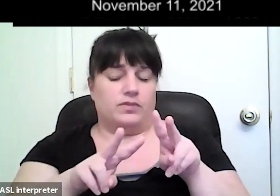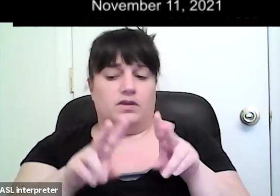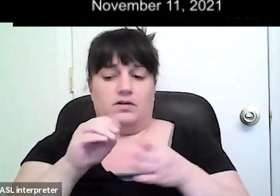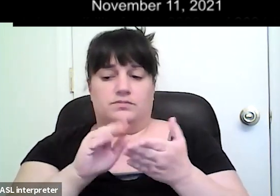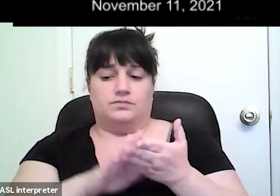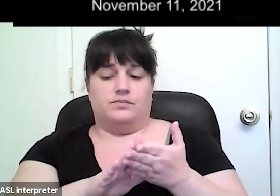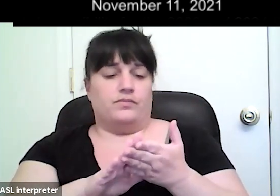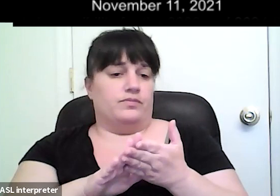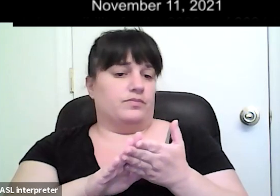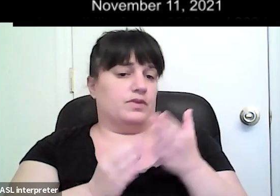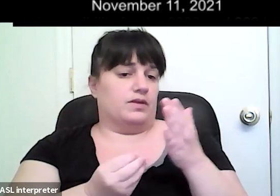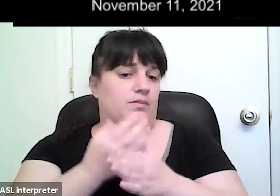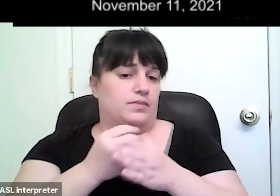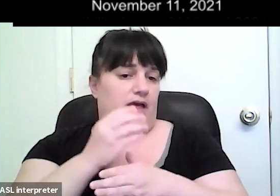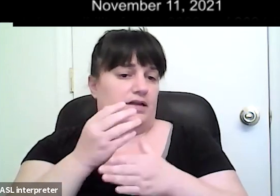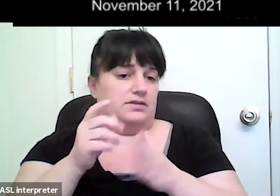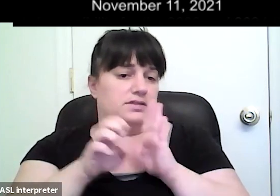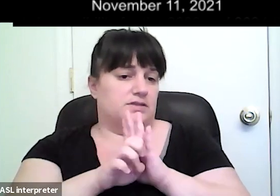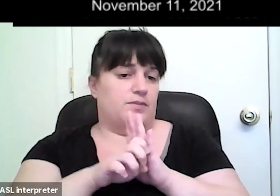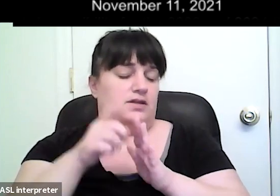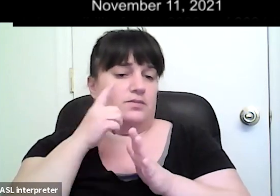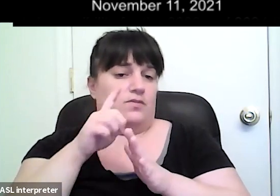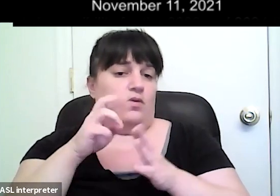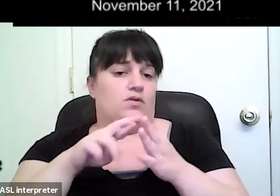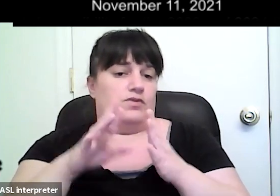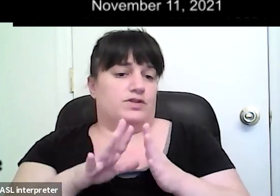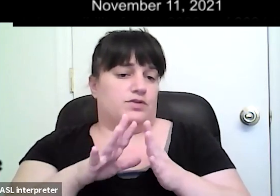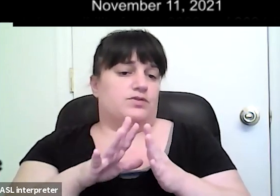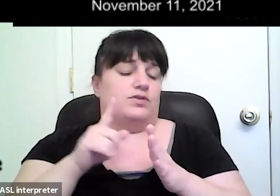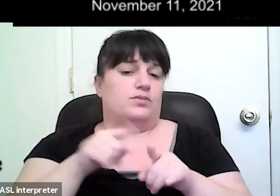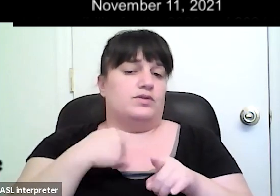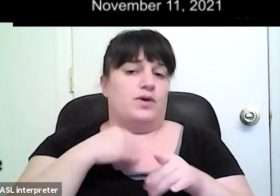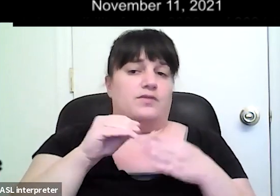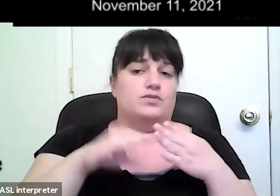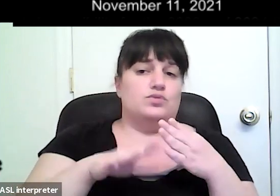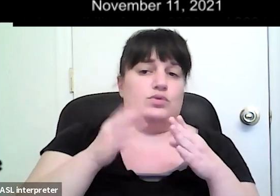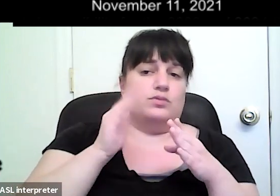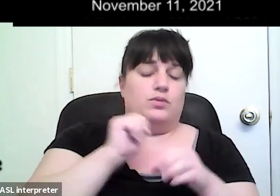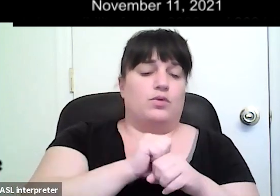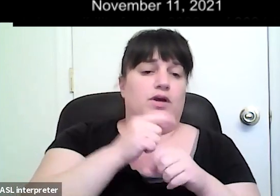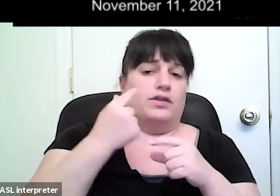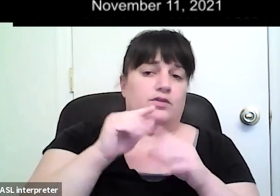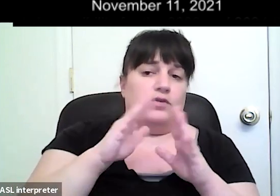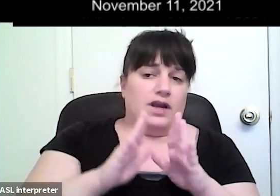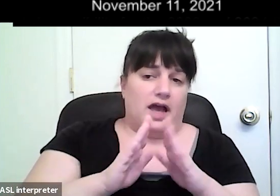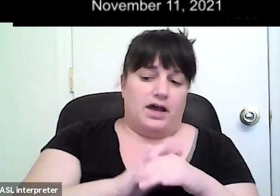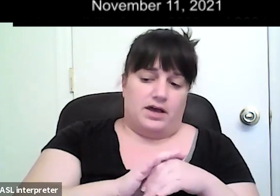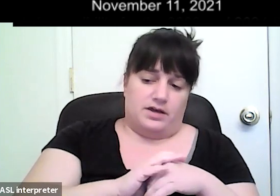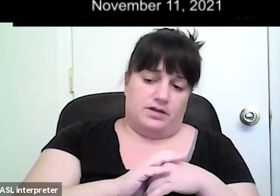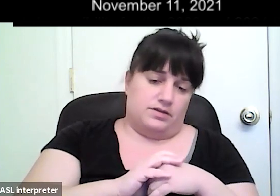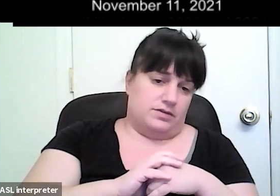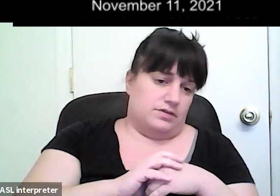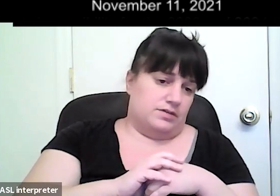documenting plant specimens for researchers. We also have students who will work in the greenhouse